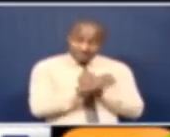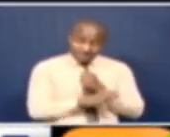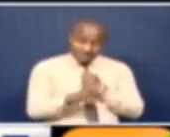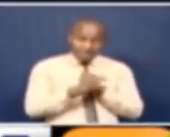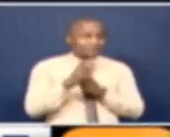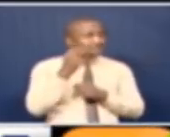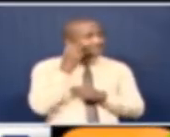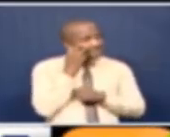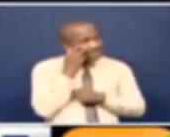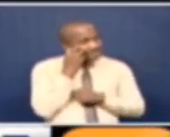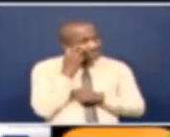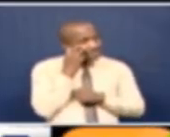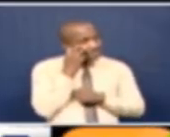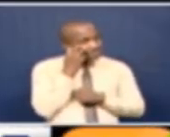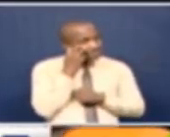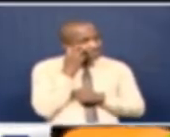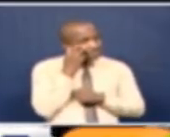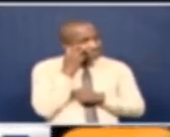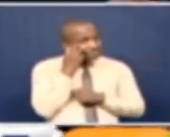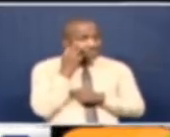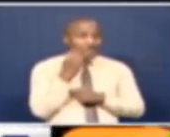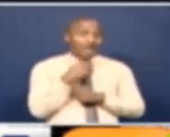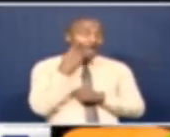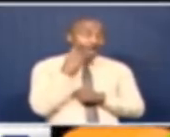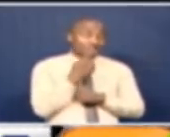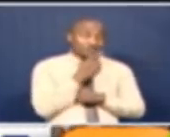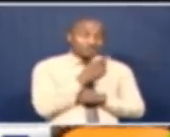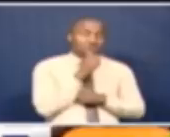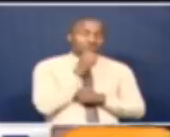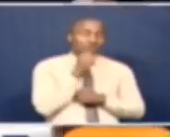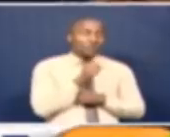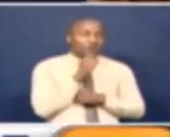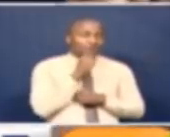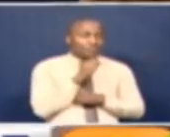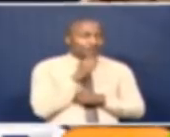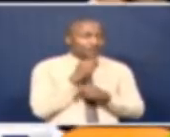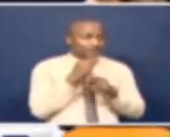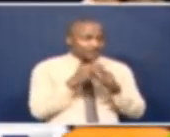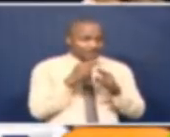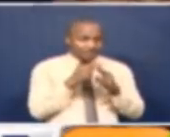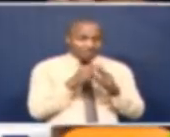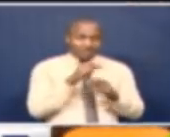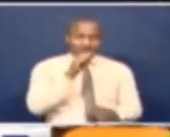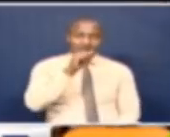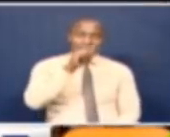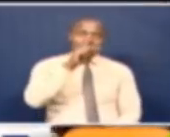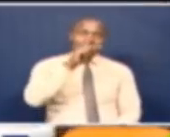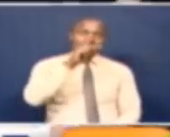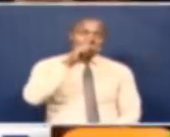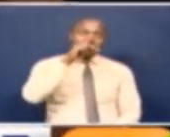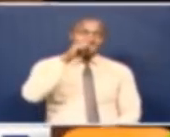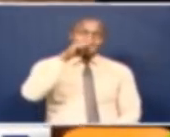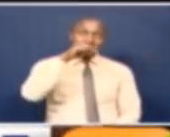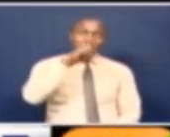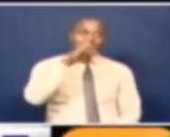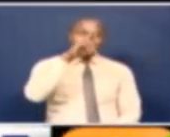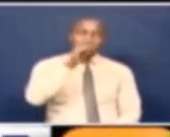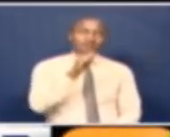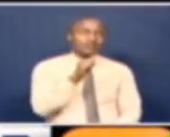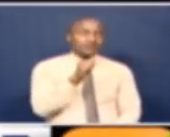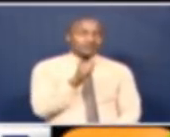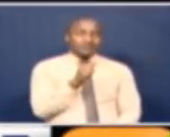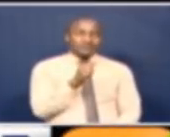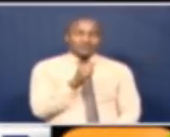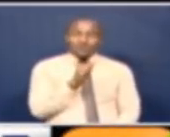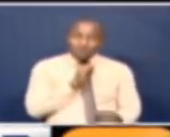sad. And I saw this old man, his name is Lekakuya, crying, saying, I have my wife, she's